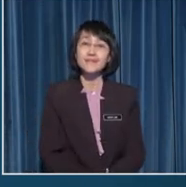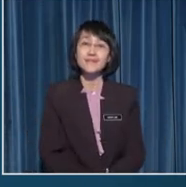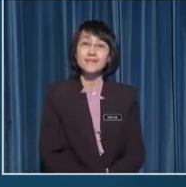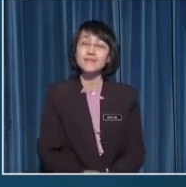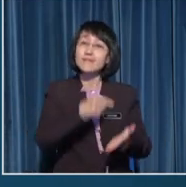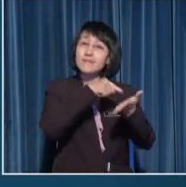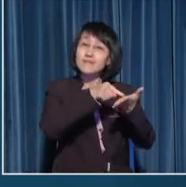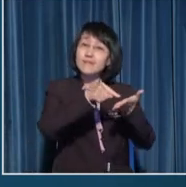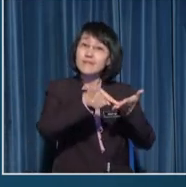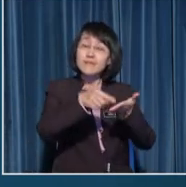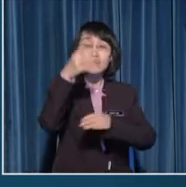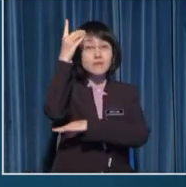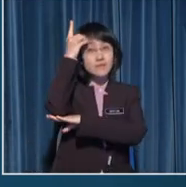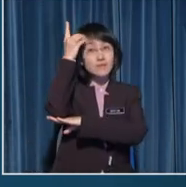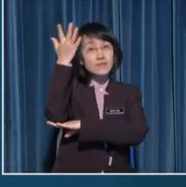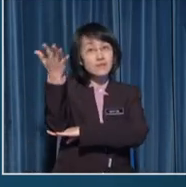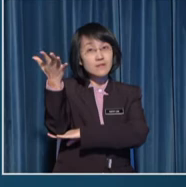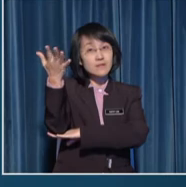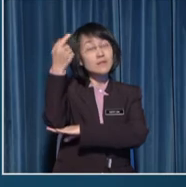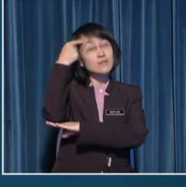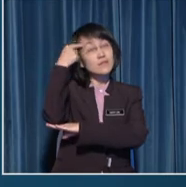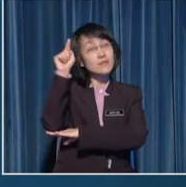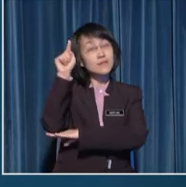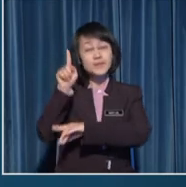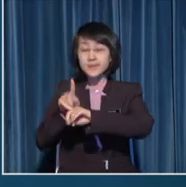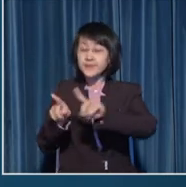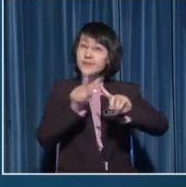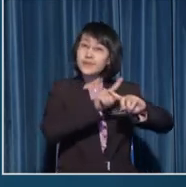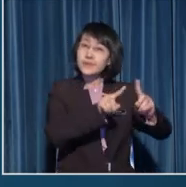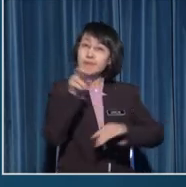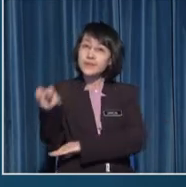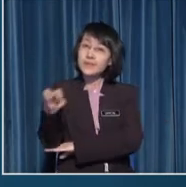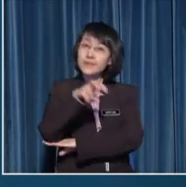These are data for the types of transport.